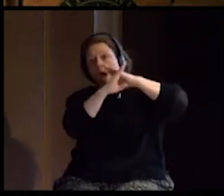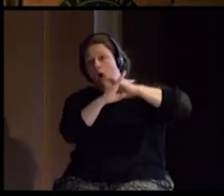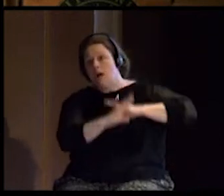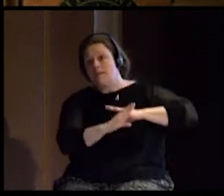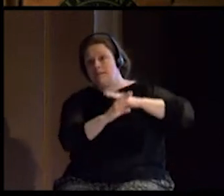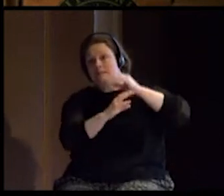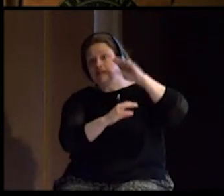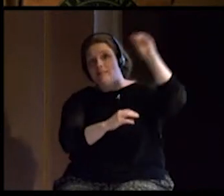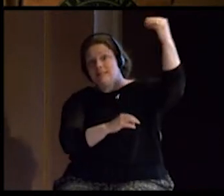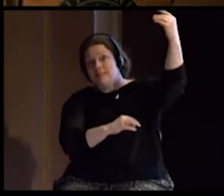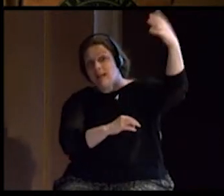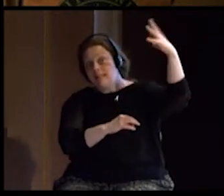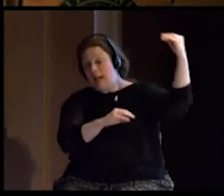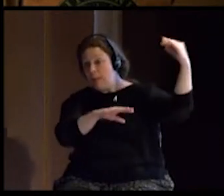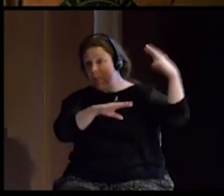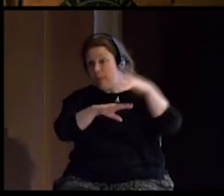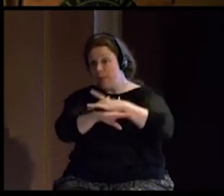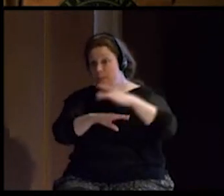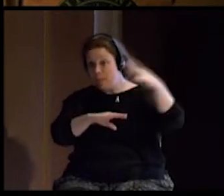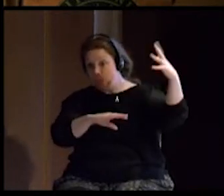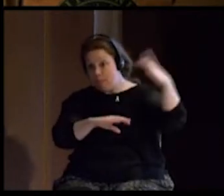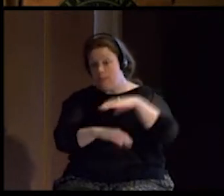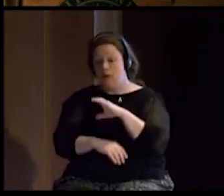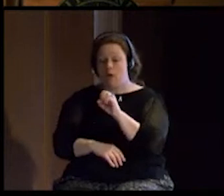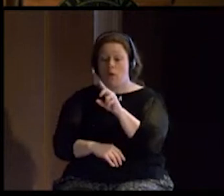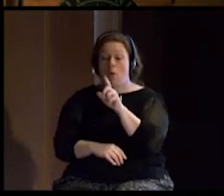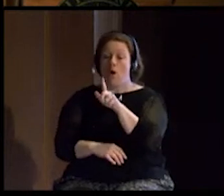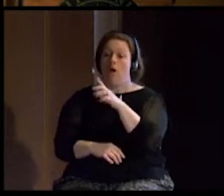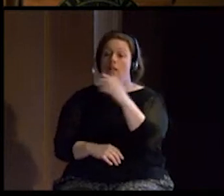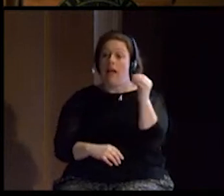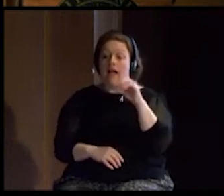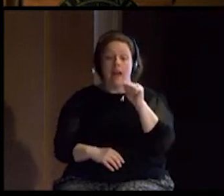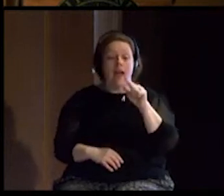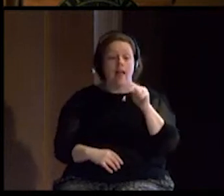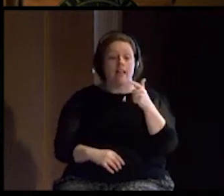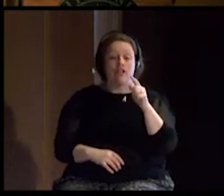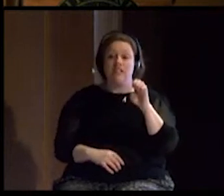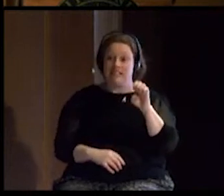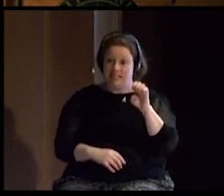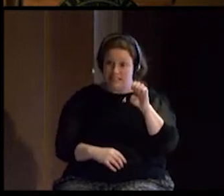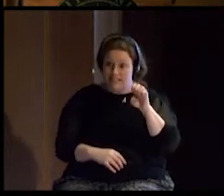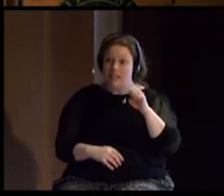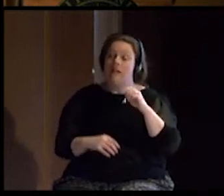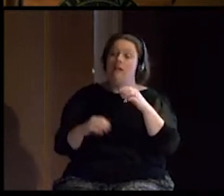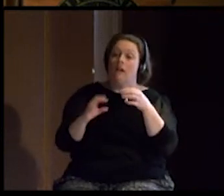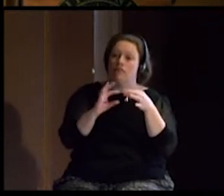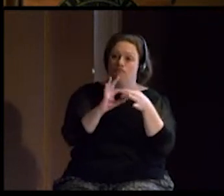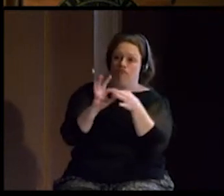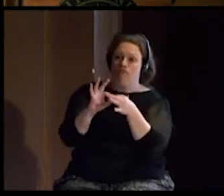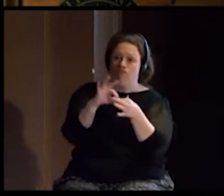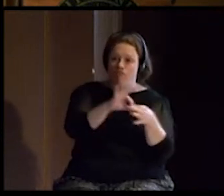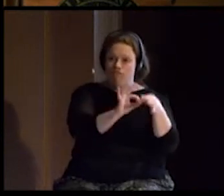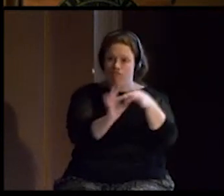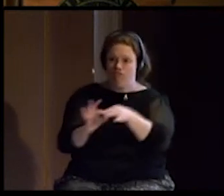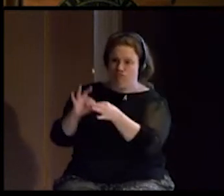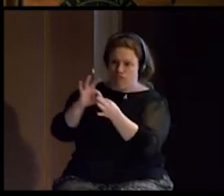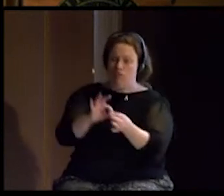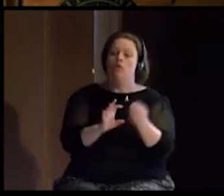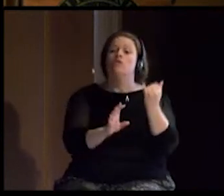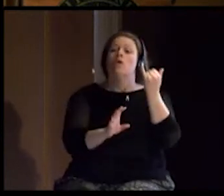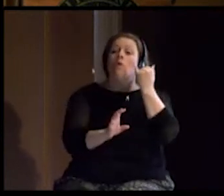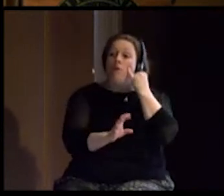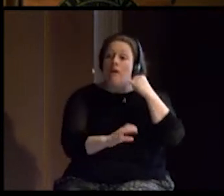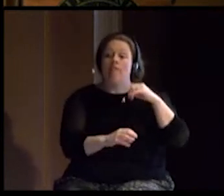corals have the symbiotic association with algae that live in their tissues, so reduced sunlight means reduced photosynthesis,